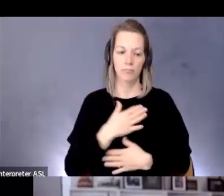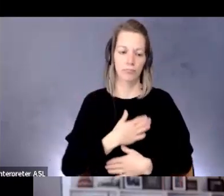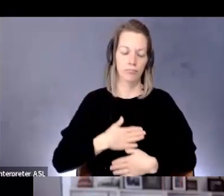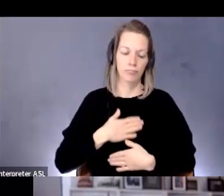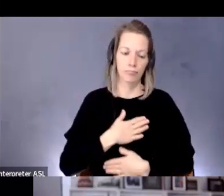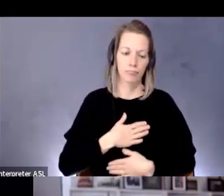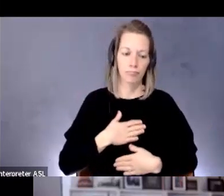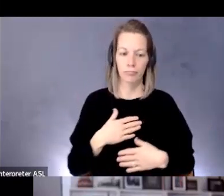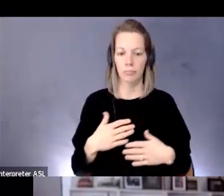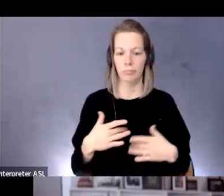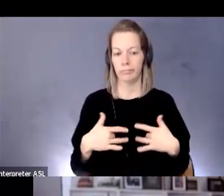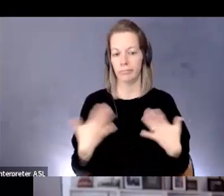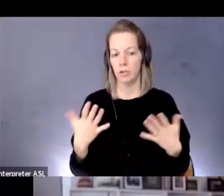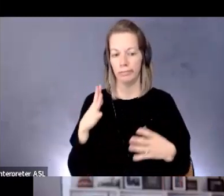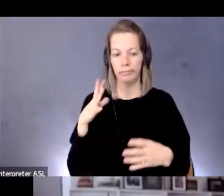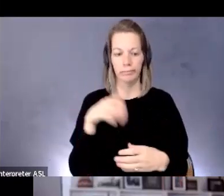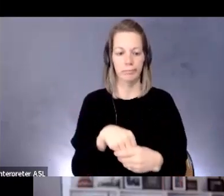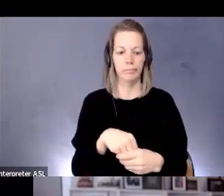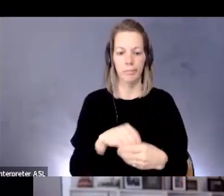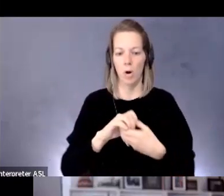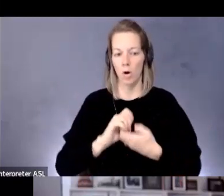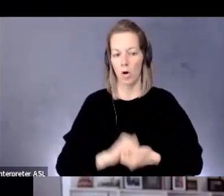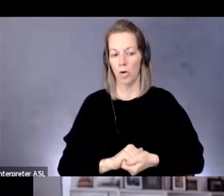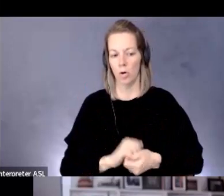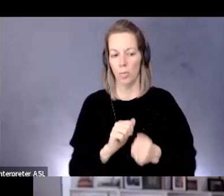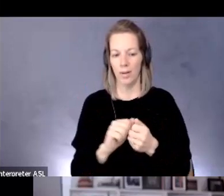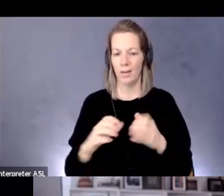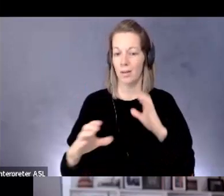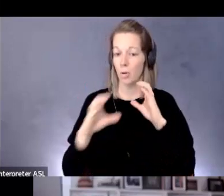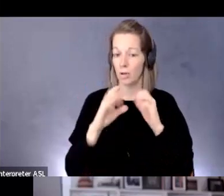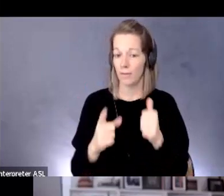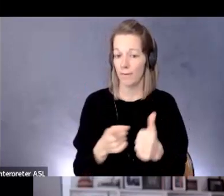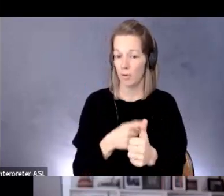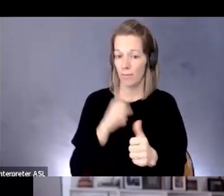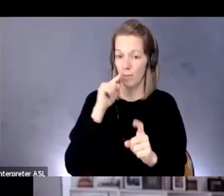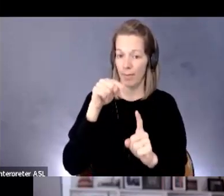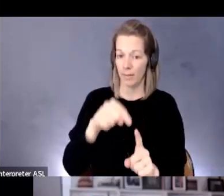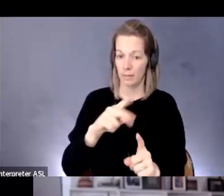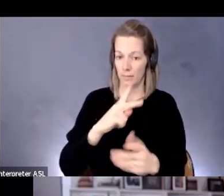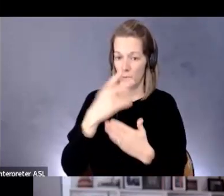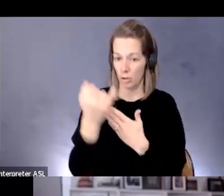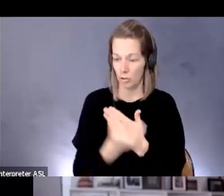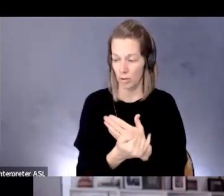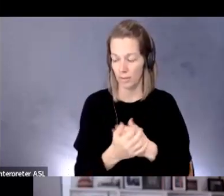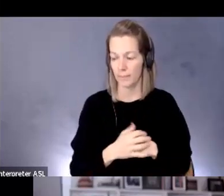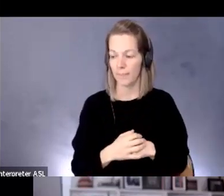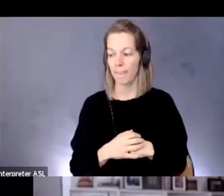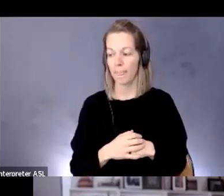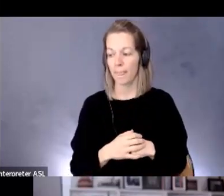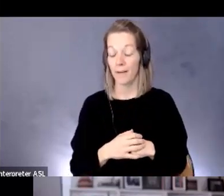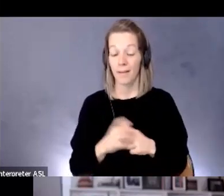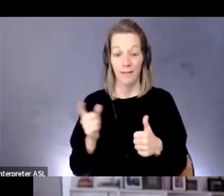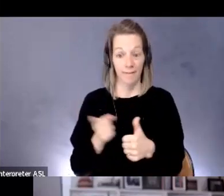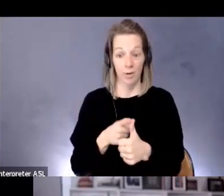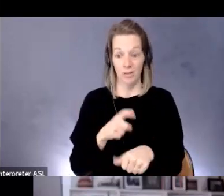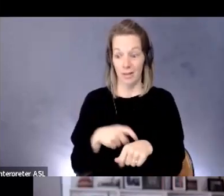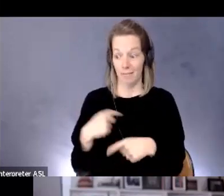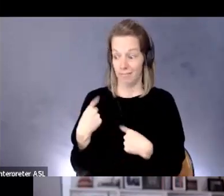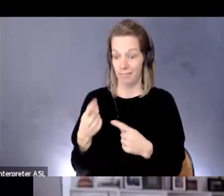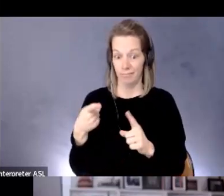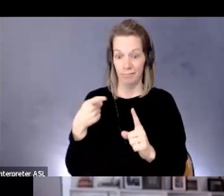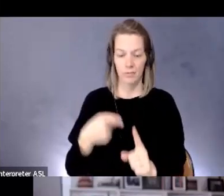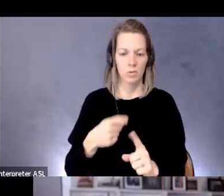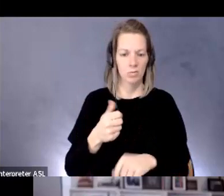had the opportunity to partner with CommunicationFIRST on this project. It really, for the first time, aims to lay